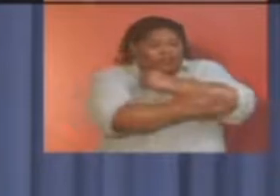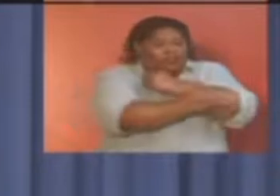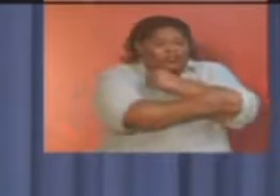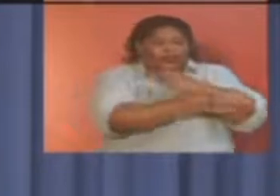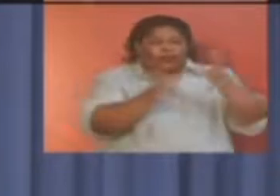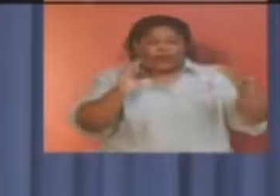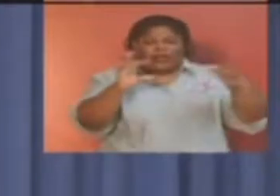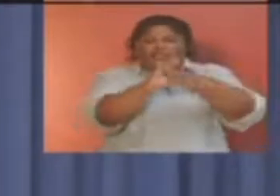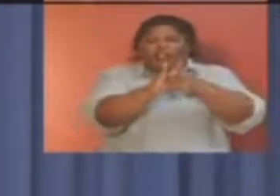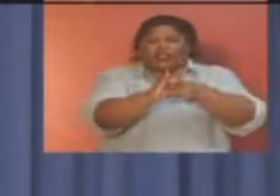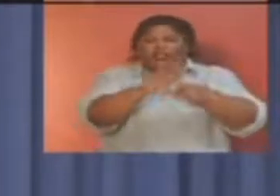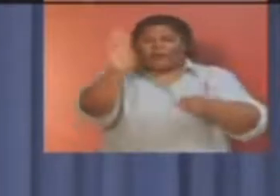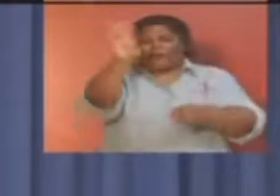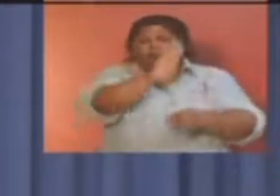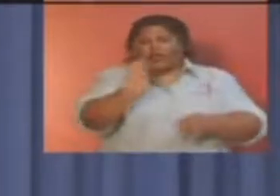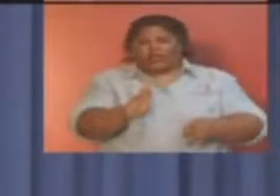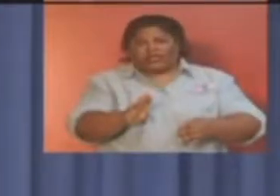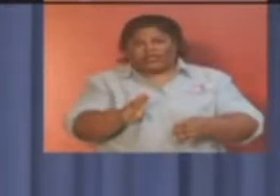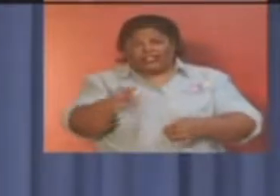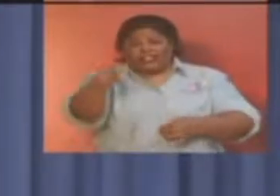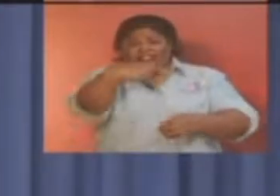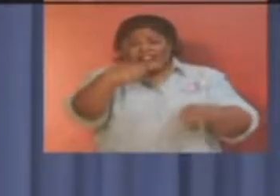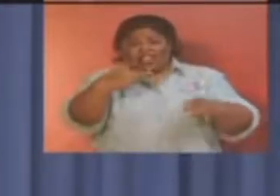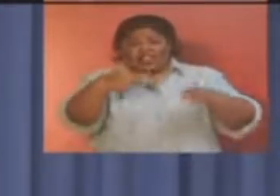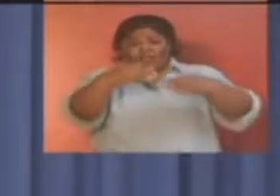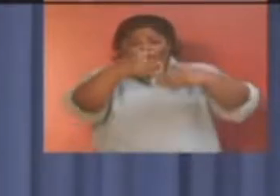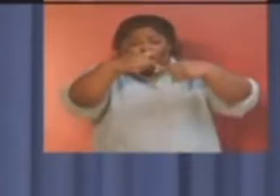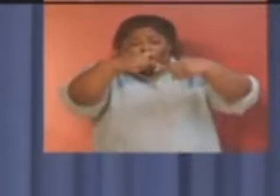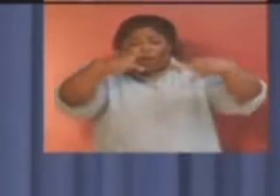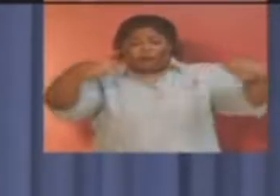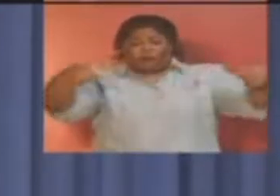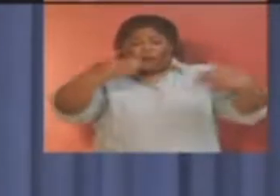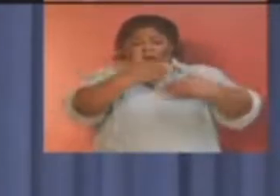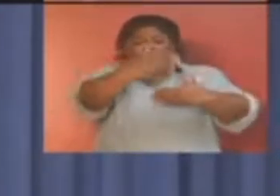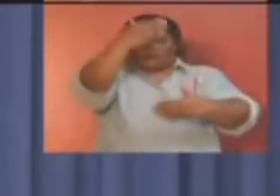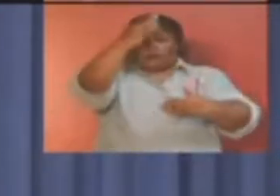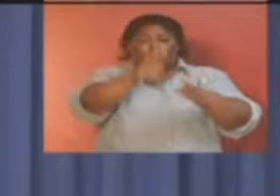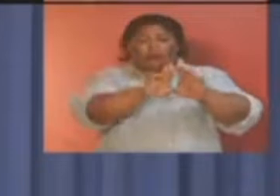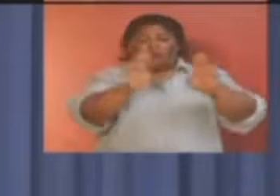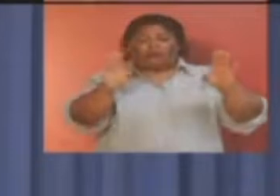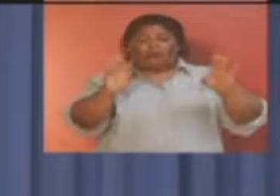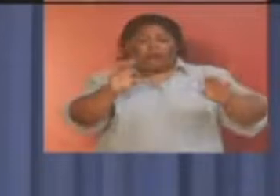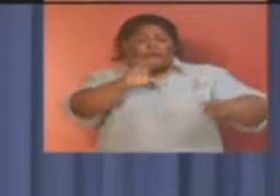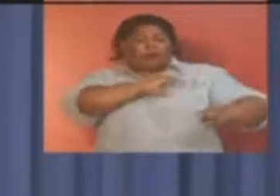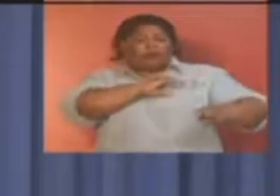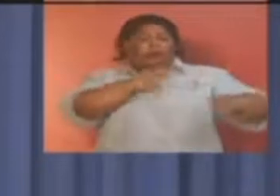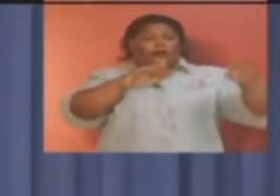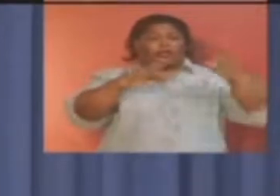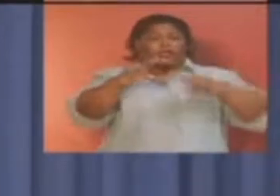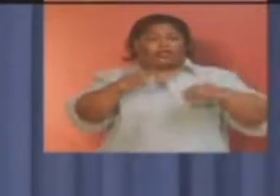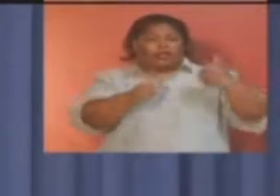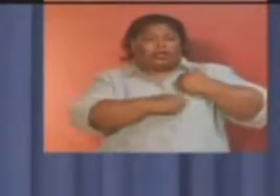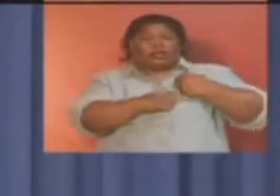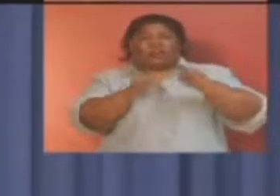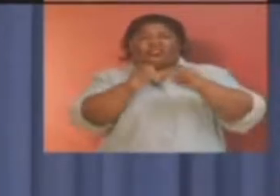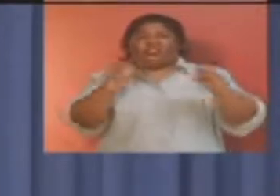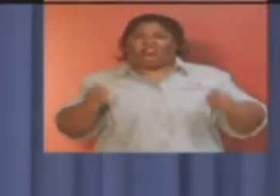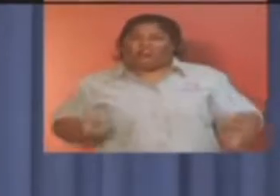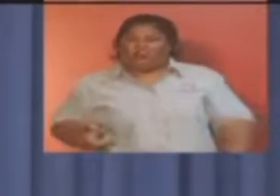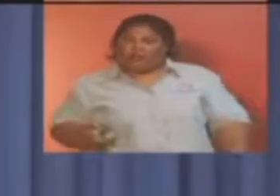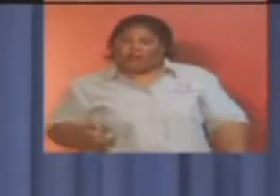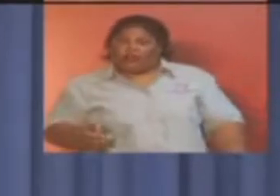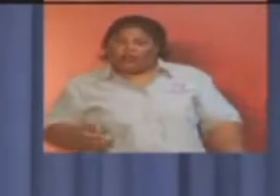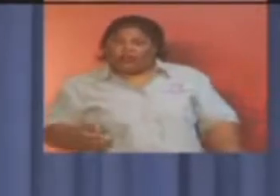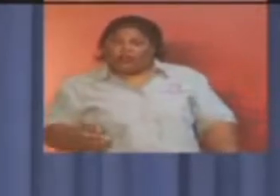those borders on those populations, they don't have fences, they don't even have security guards or even military guards in some instances. There's